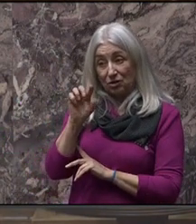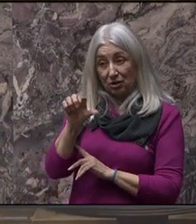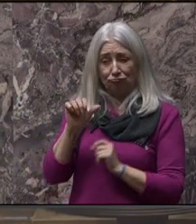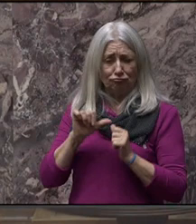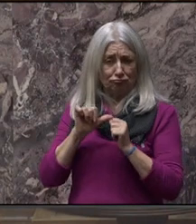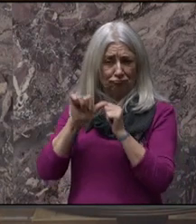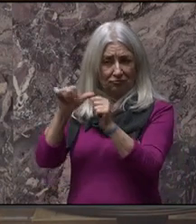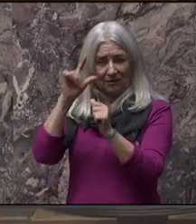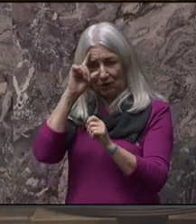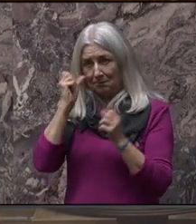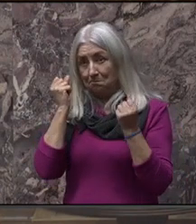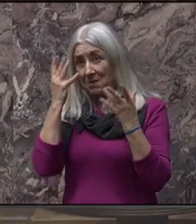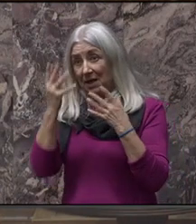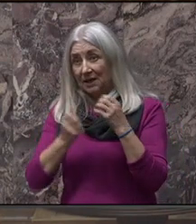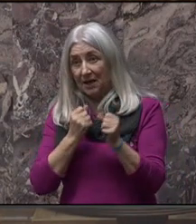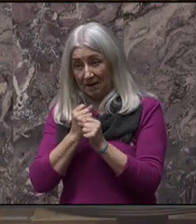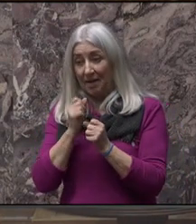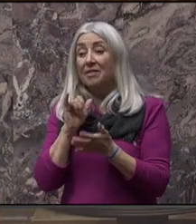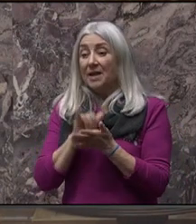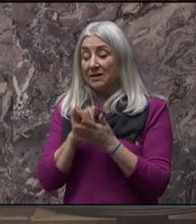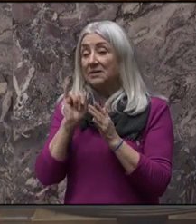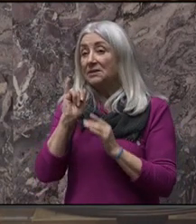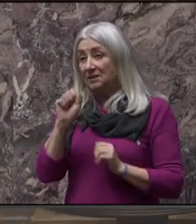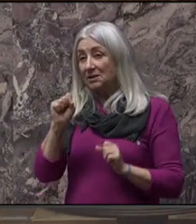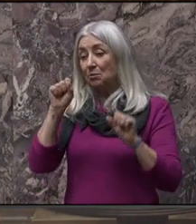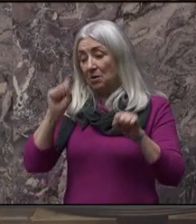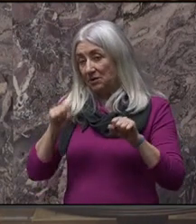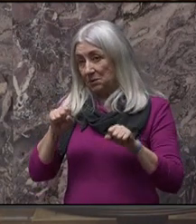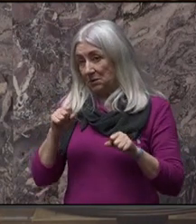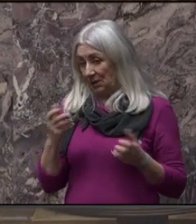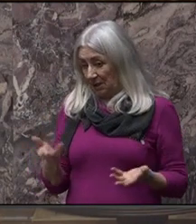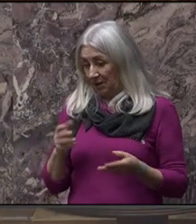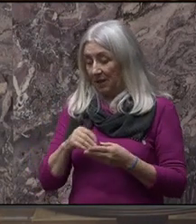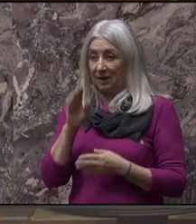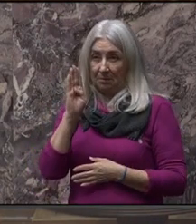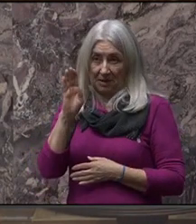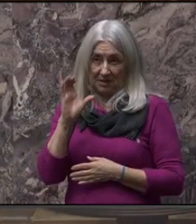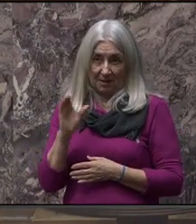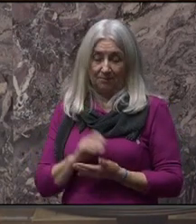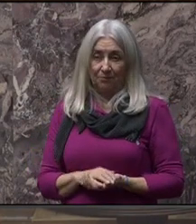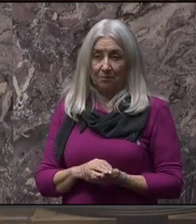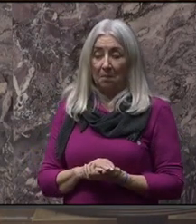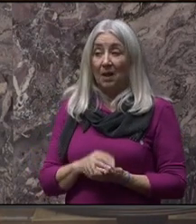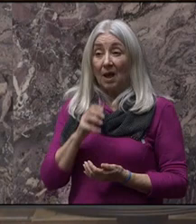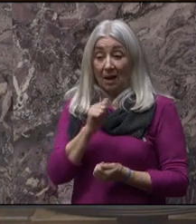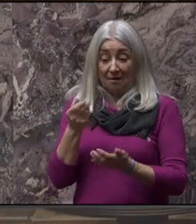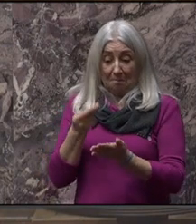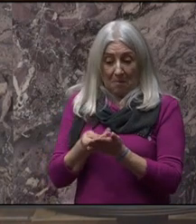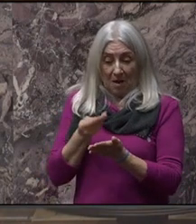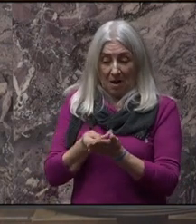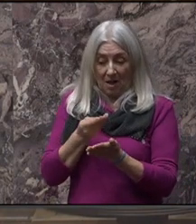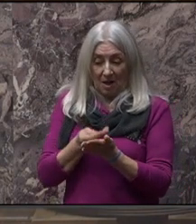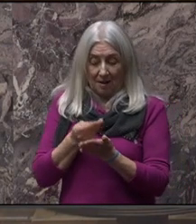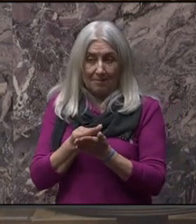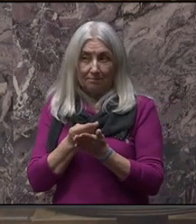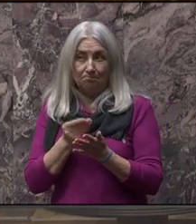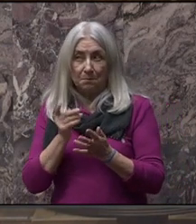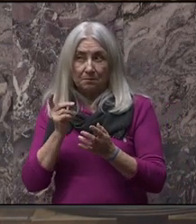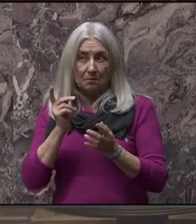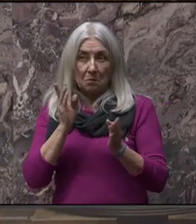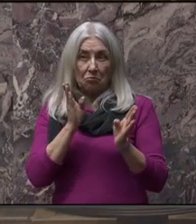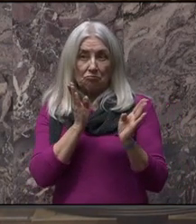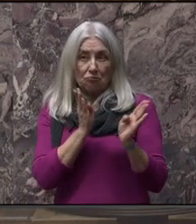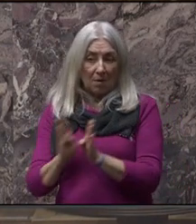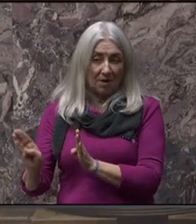reach because of the work that has been done in our province. A fiscal framework that gives certainty to investors